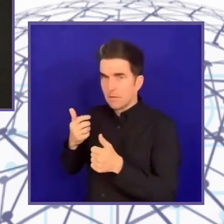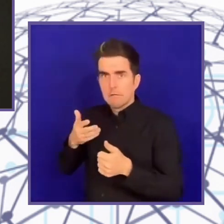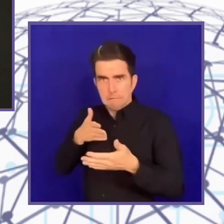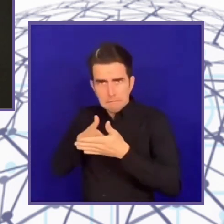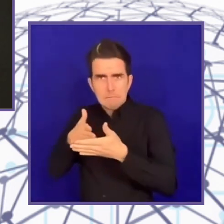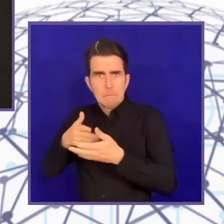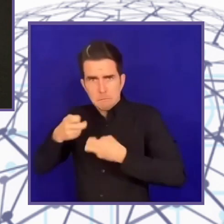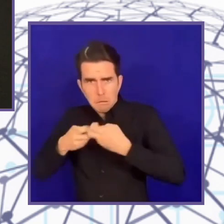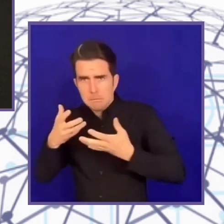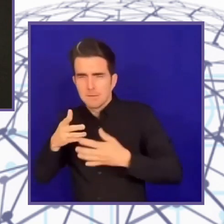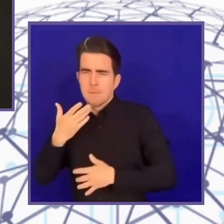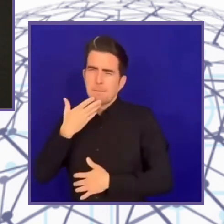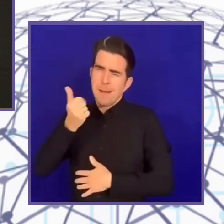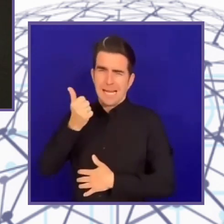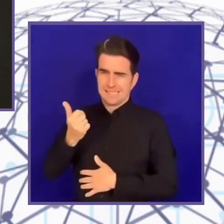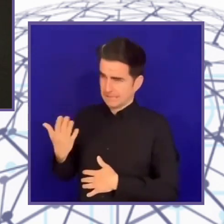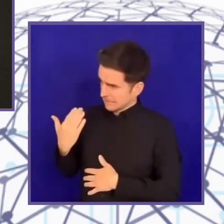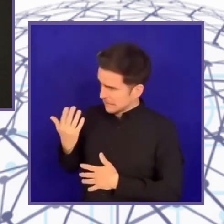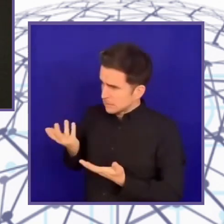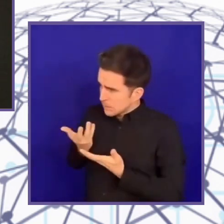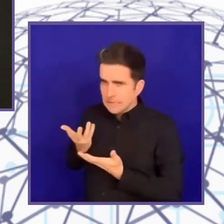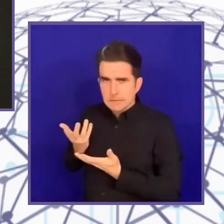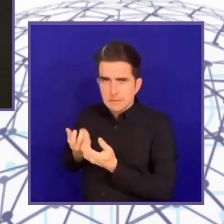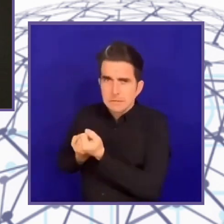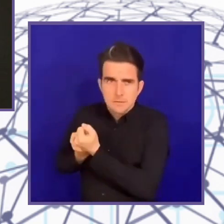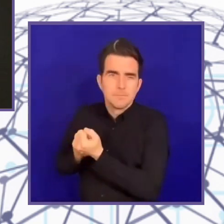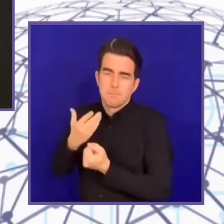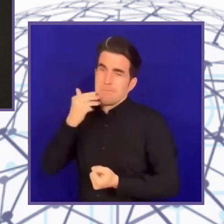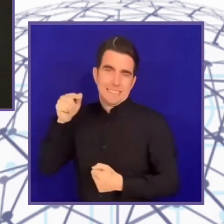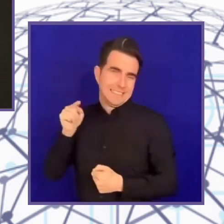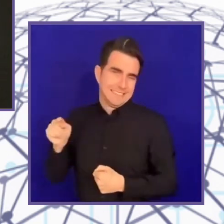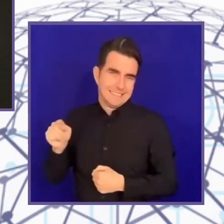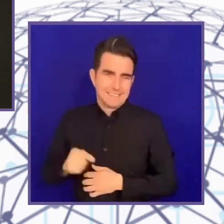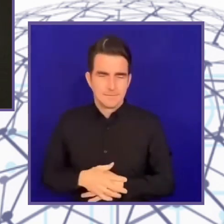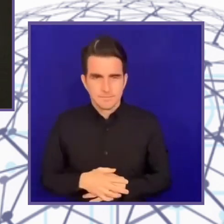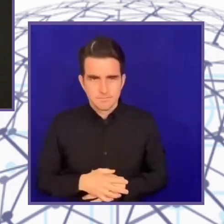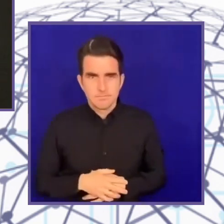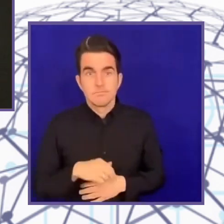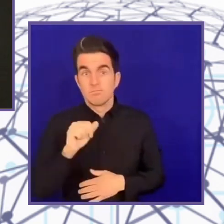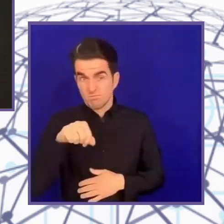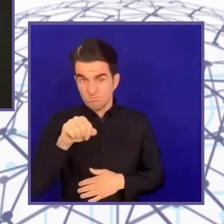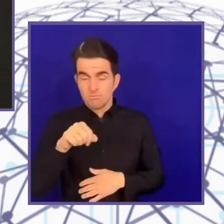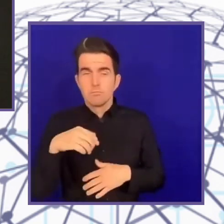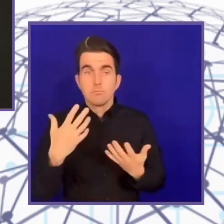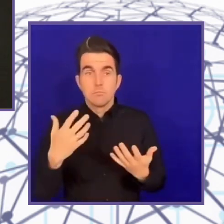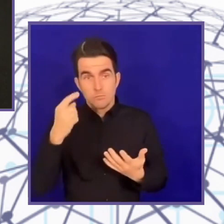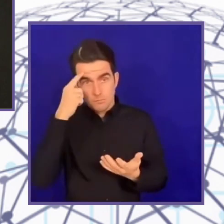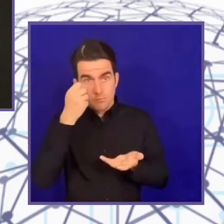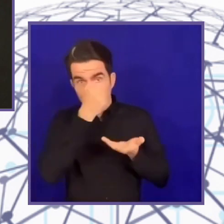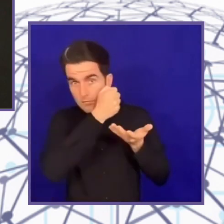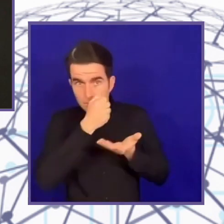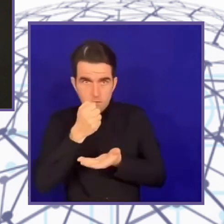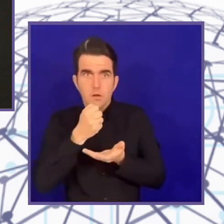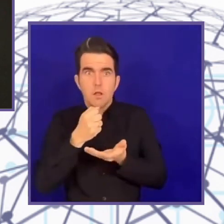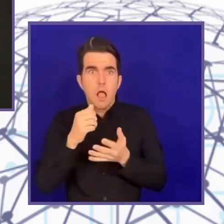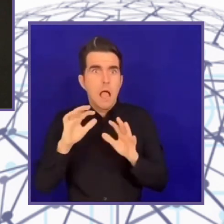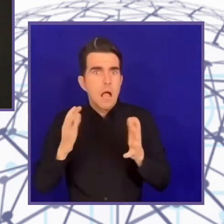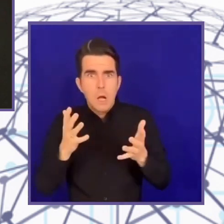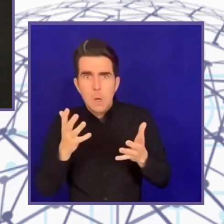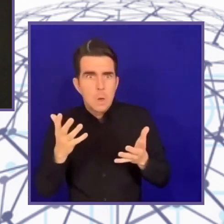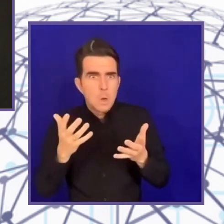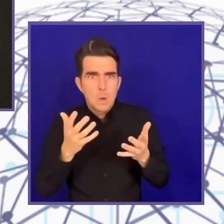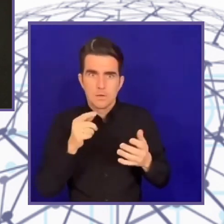insight into this funding? The people who are going through the problems inside into the funding, or they don't